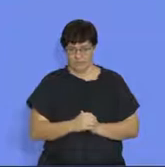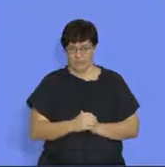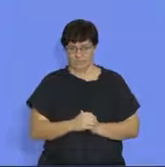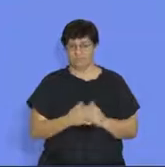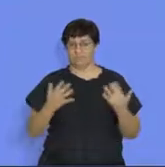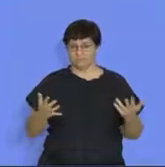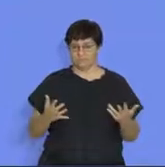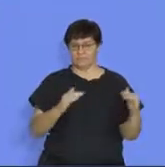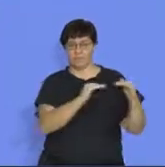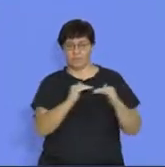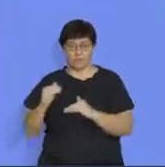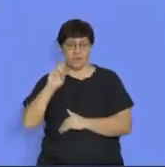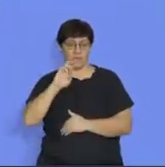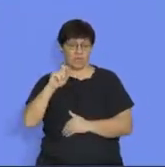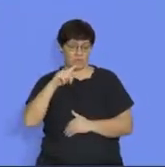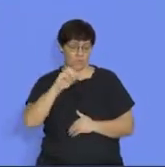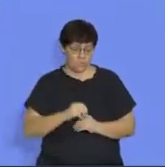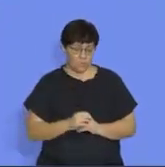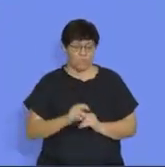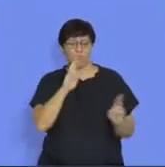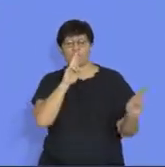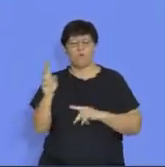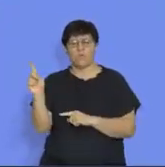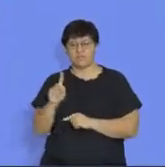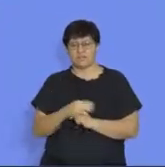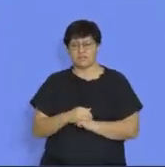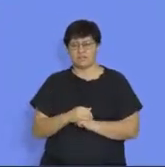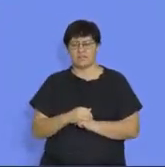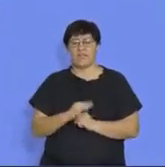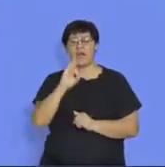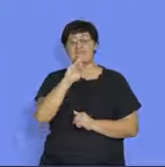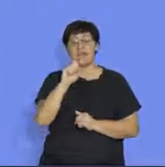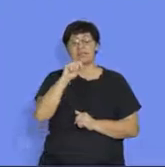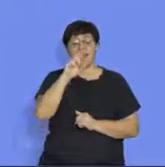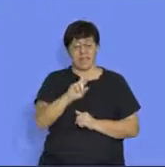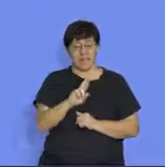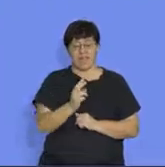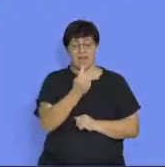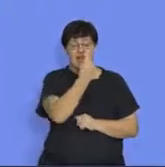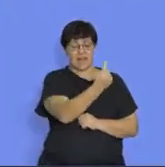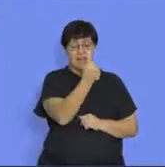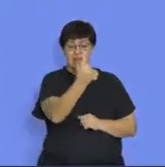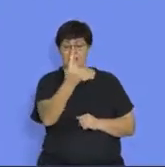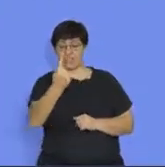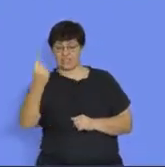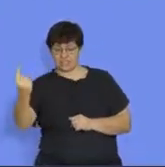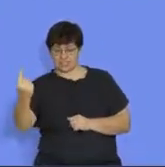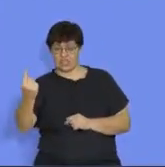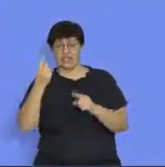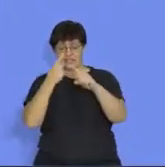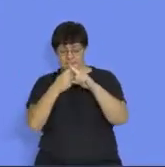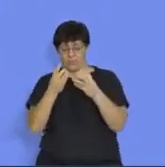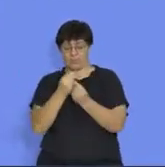So, a common ratio refers to the factor that each term is